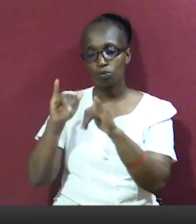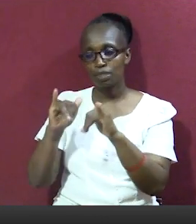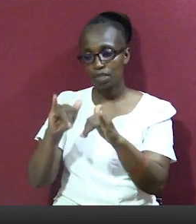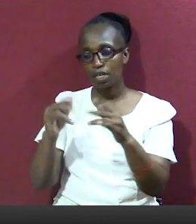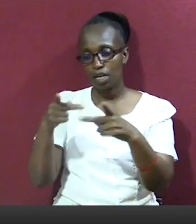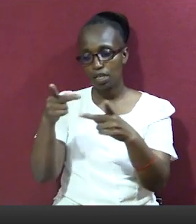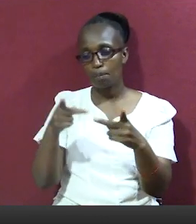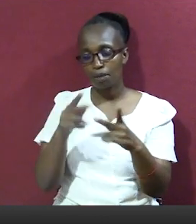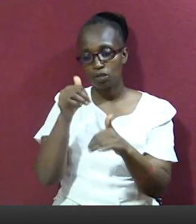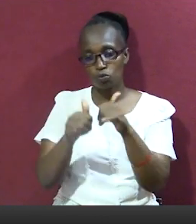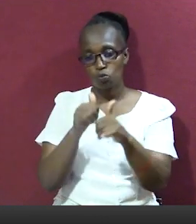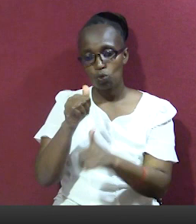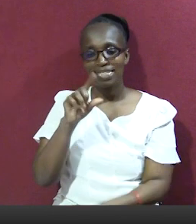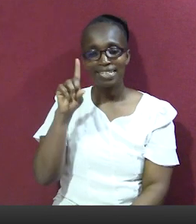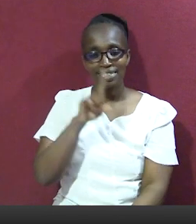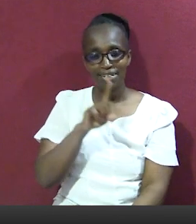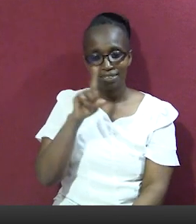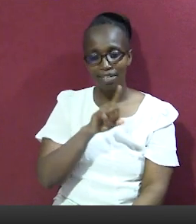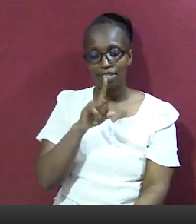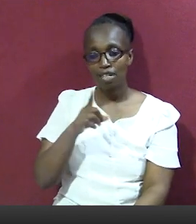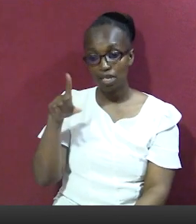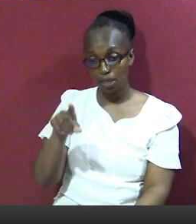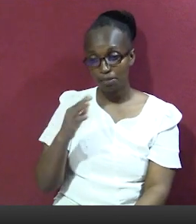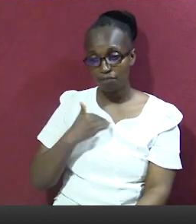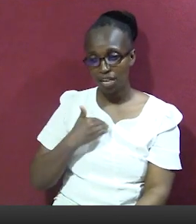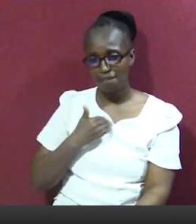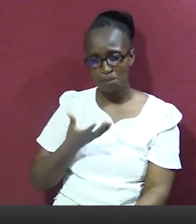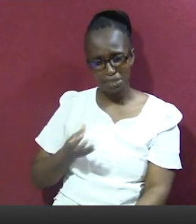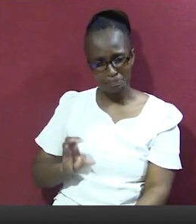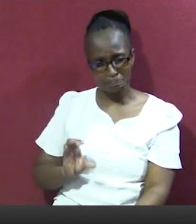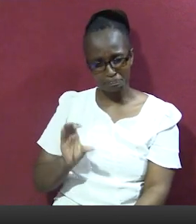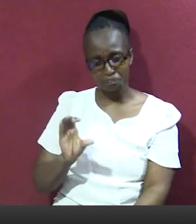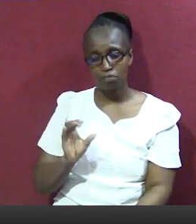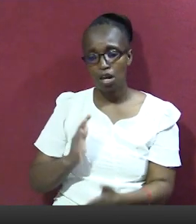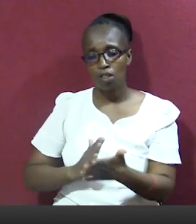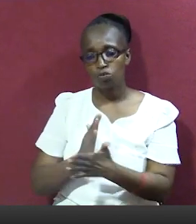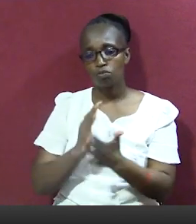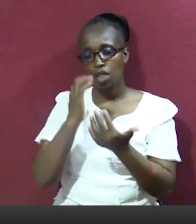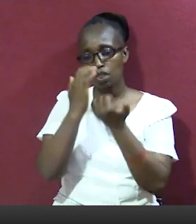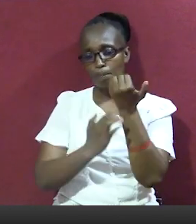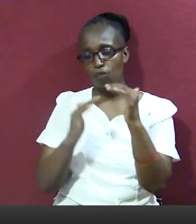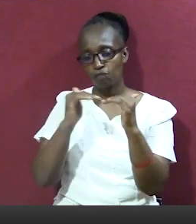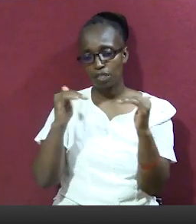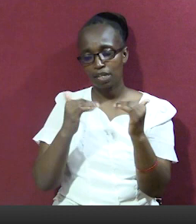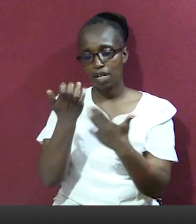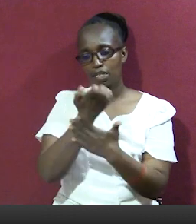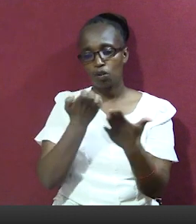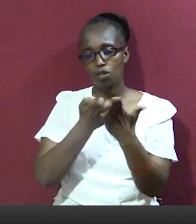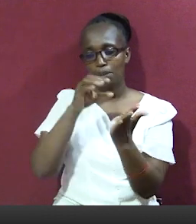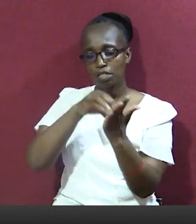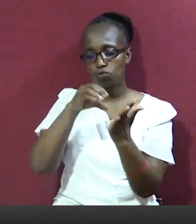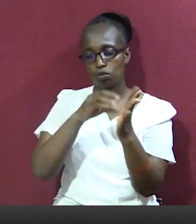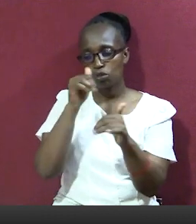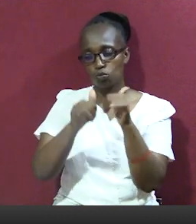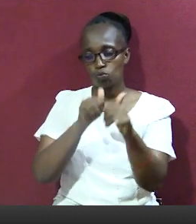way or in a place that is dangerous to them. They are pushed mostly by the poverty levels and the economic situation that our people